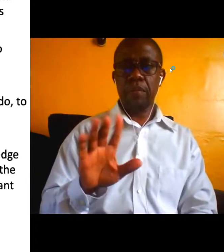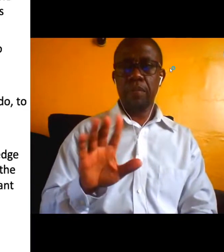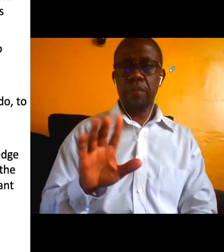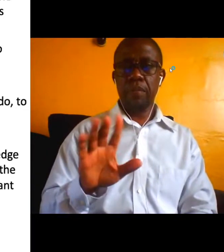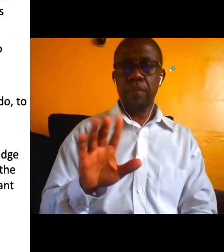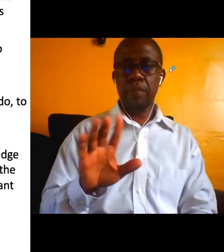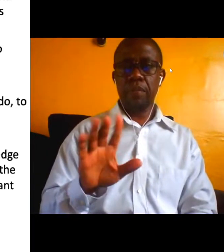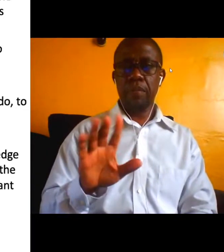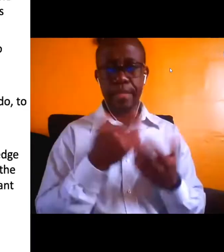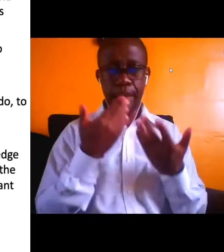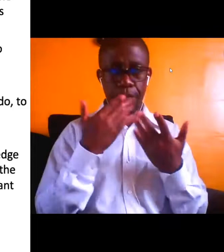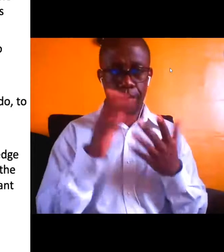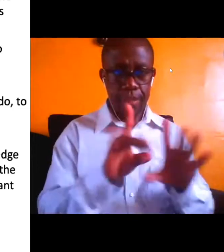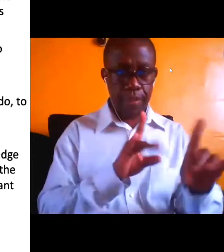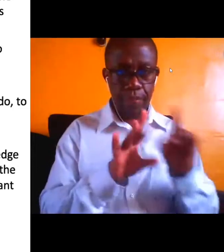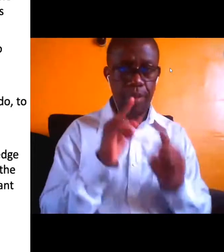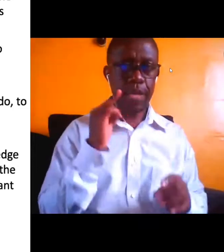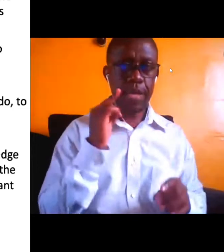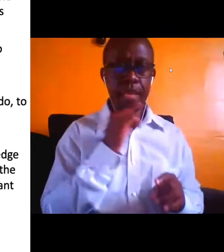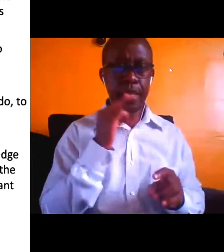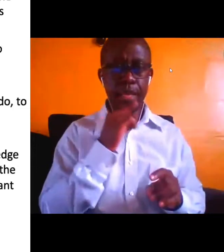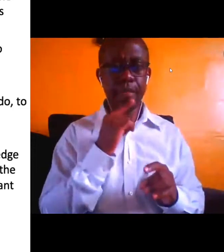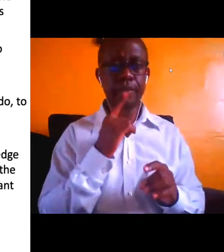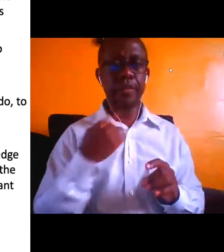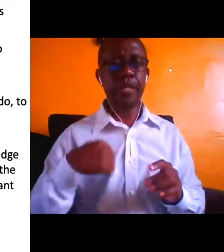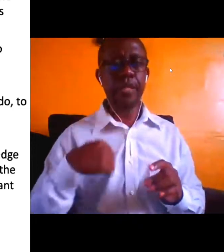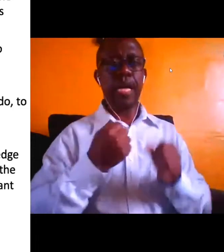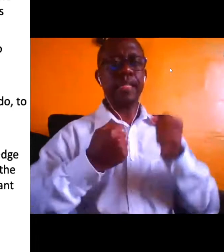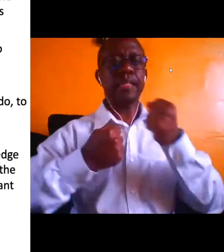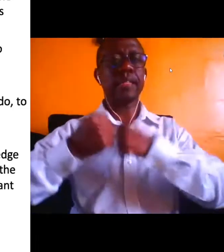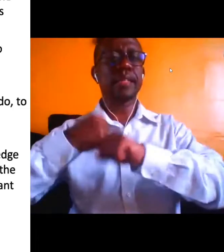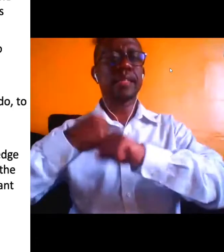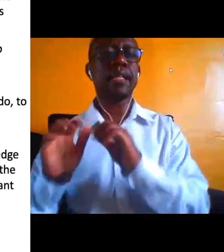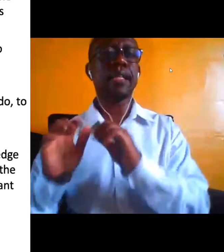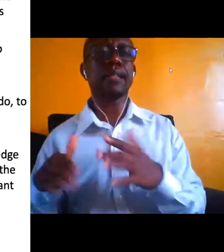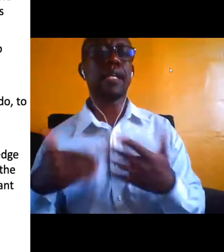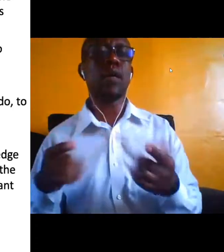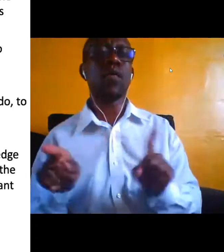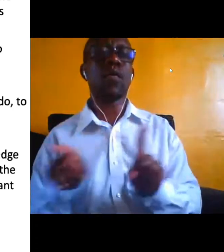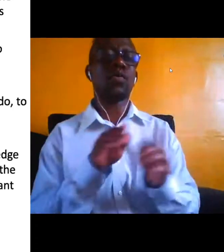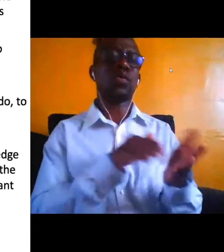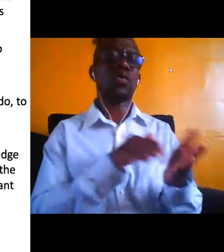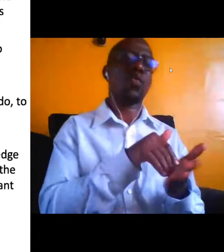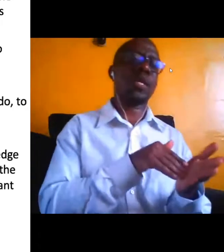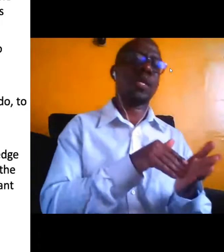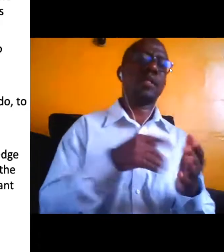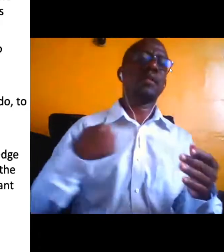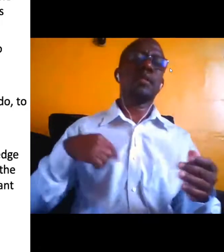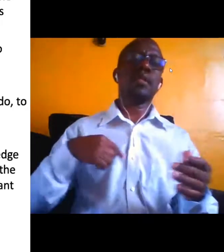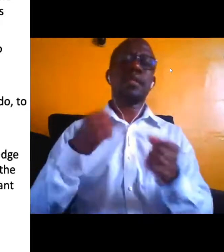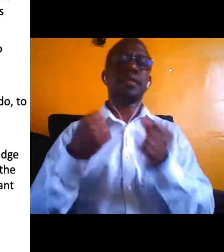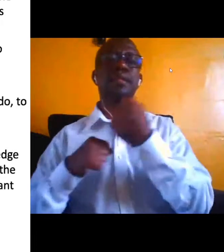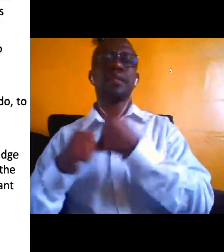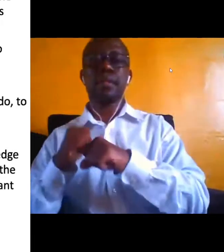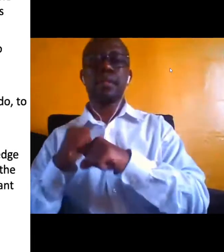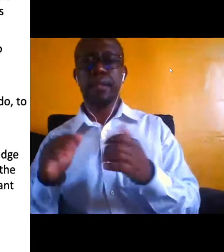are there, and then how do you also respond to the weakness that exists within the CSO Forum. The last